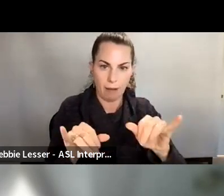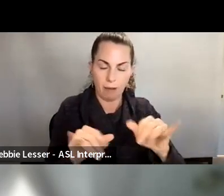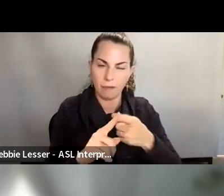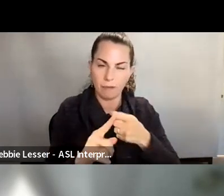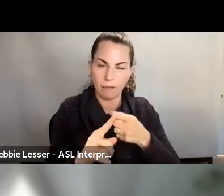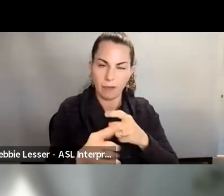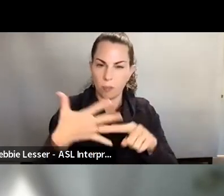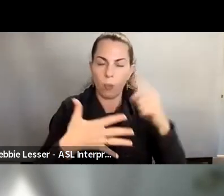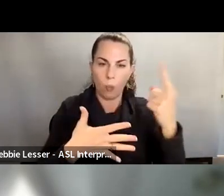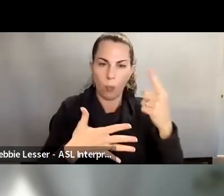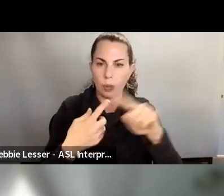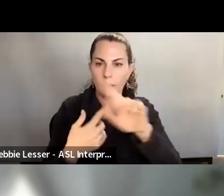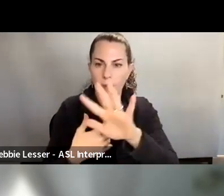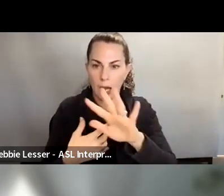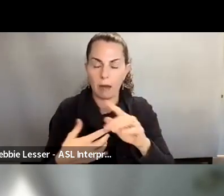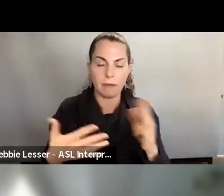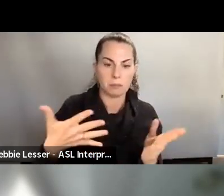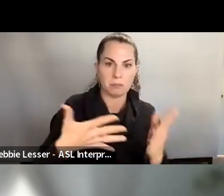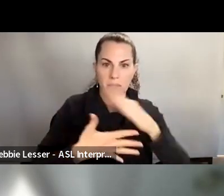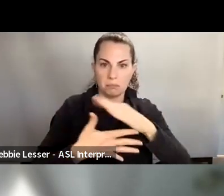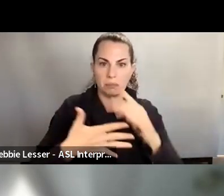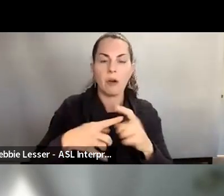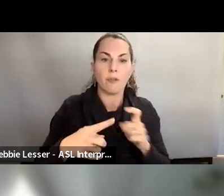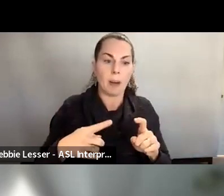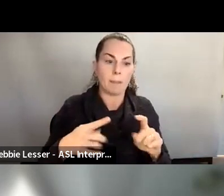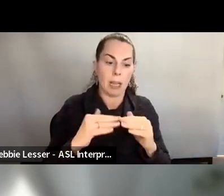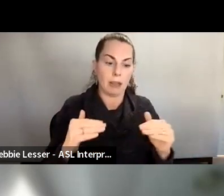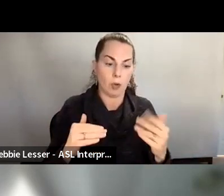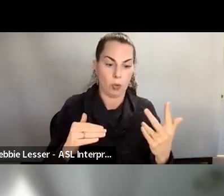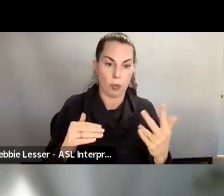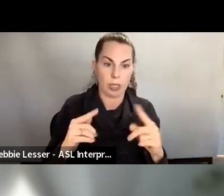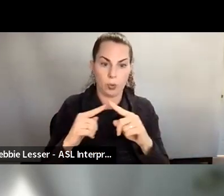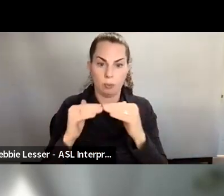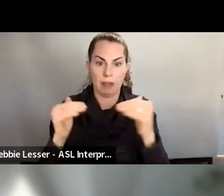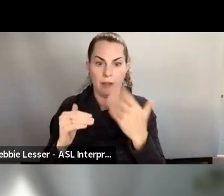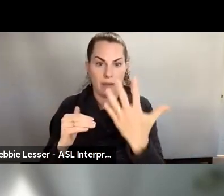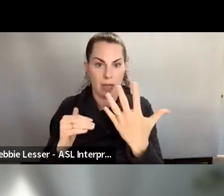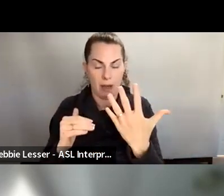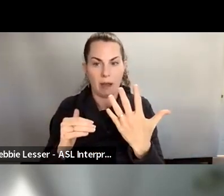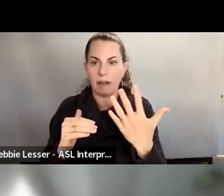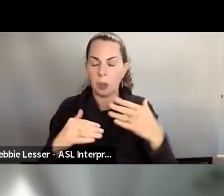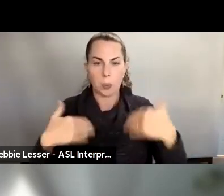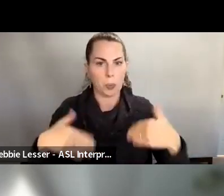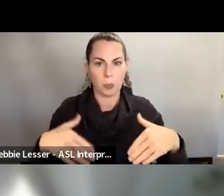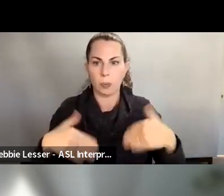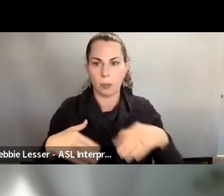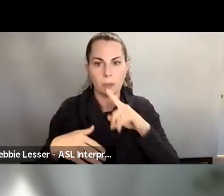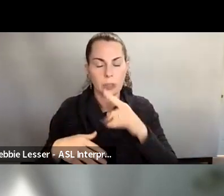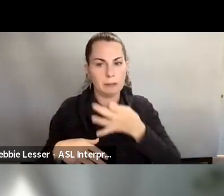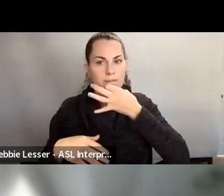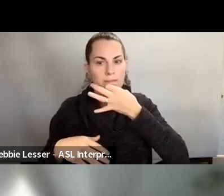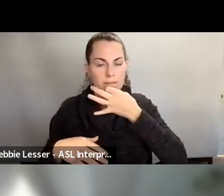5. And to go from a 3 to a 5 is an incredible level of skill. I mean, for someone to be a 3 or someone to be a 5, it's a very, very